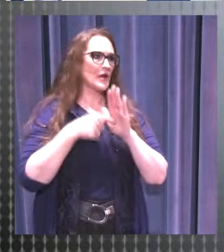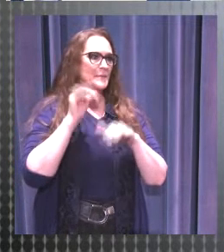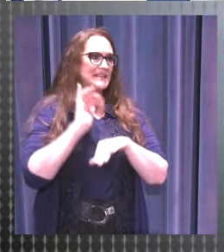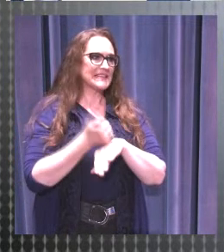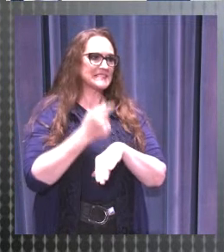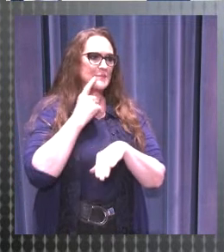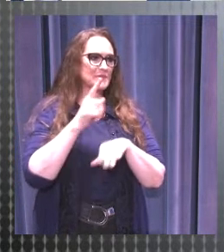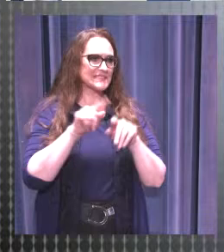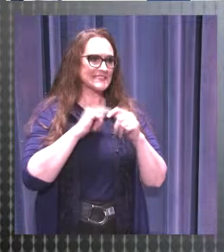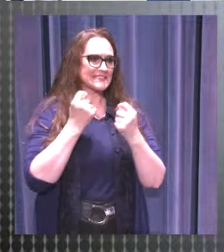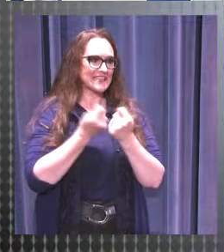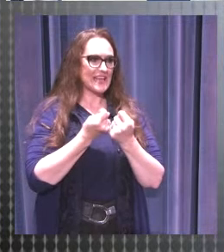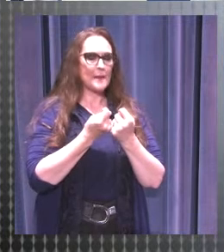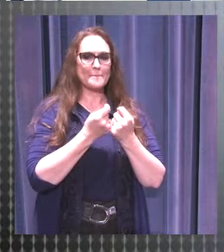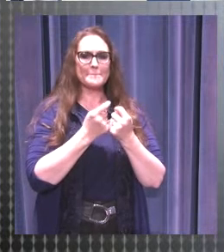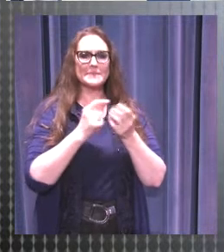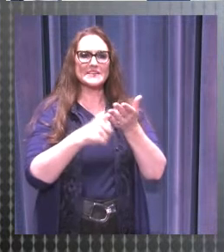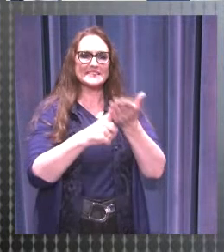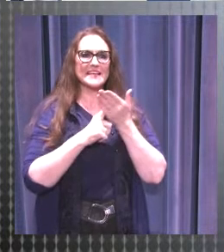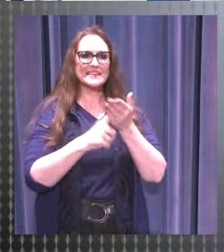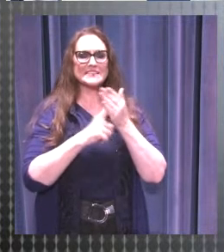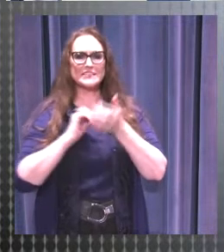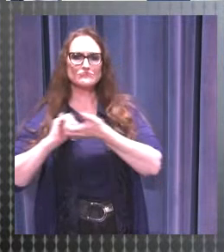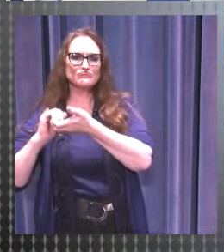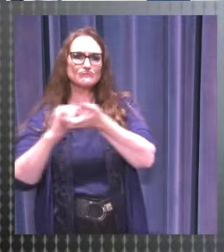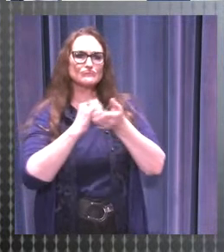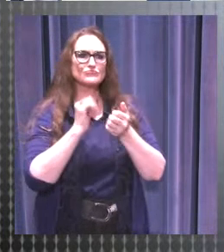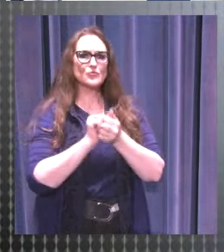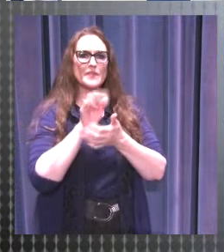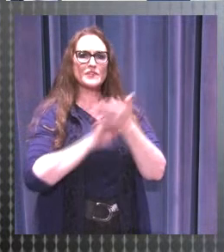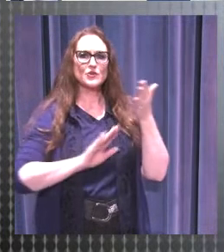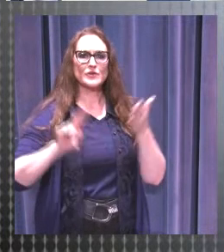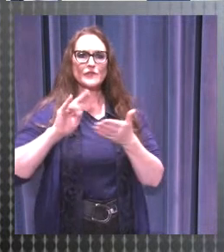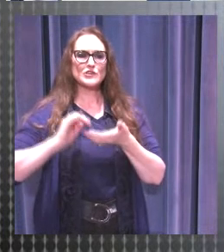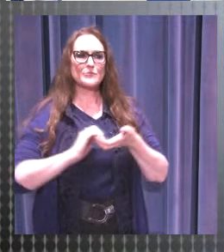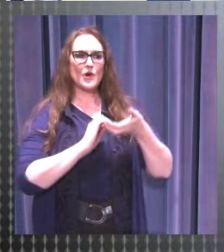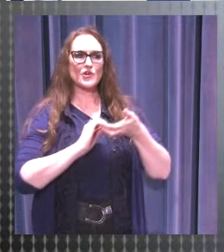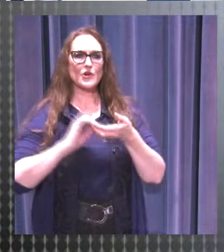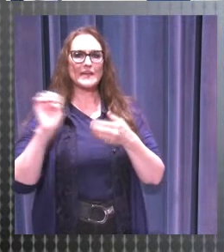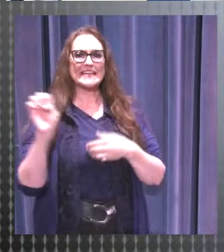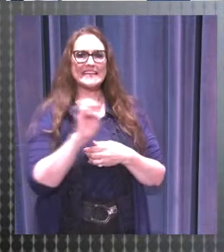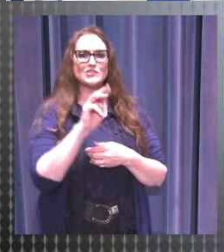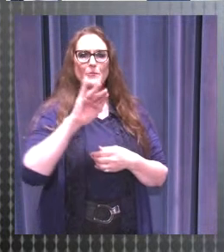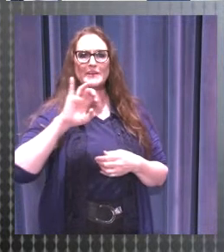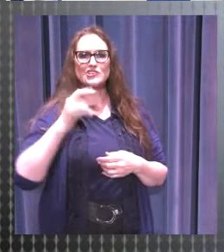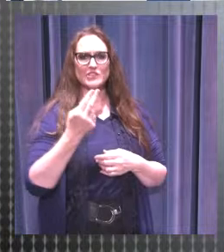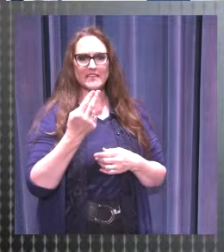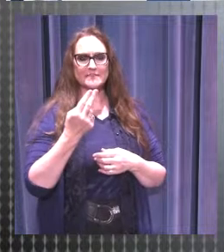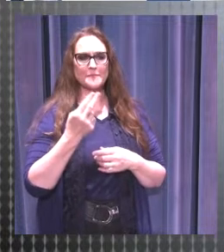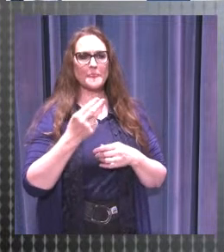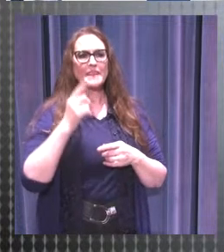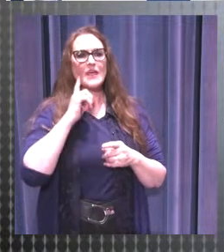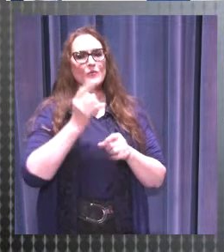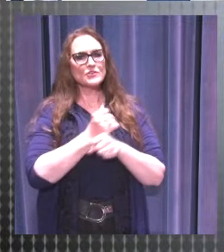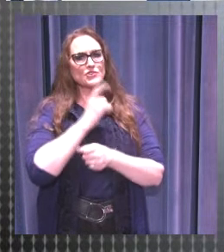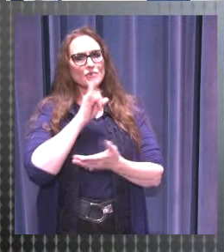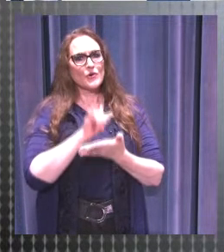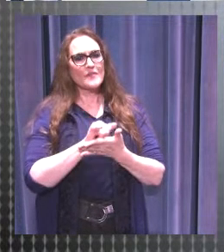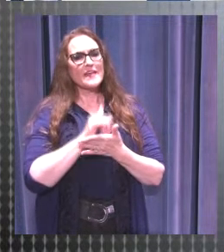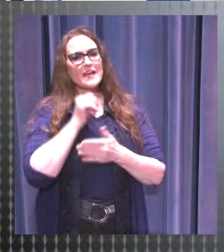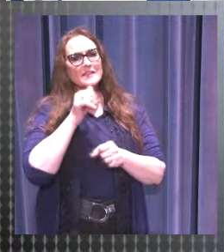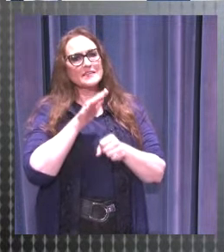team discussions and during collaborative discussions with our university partner, Eastern Michigan University, was to ensure